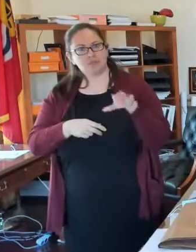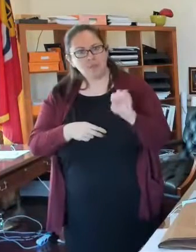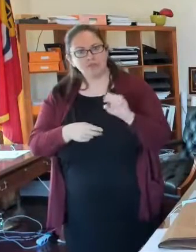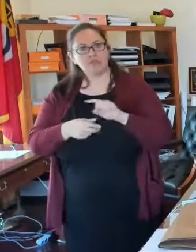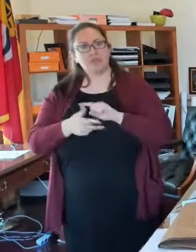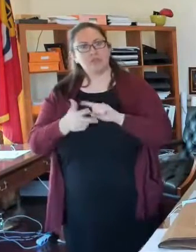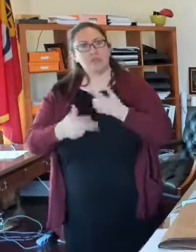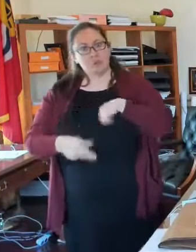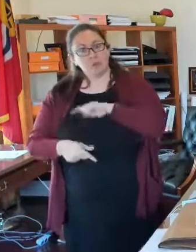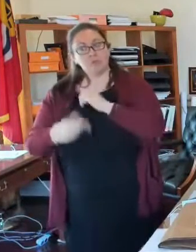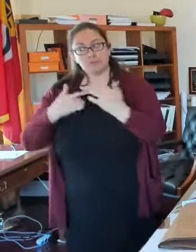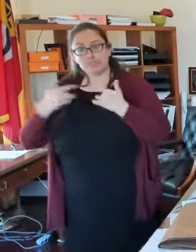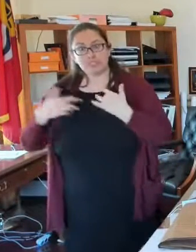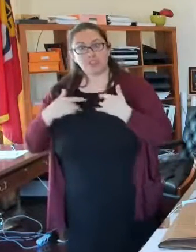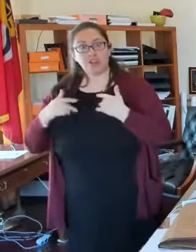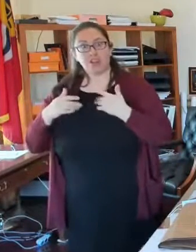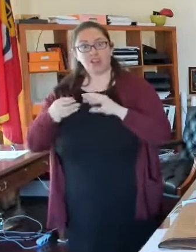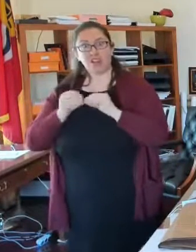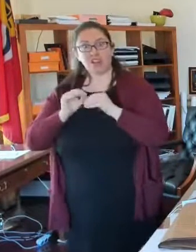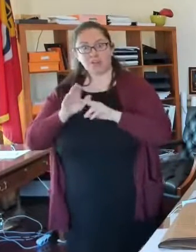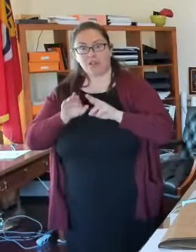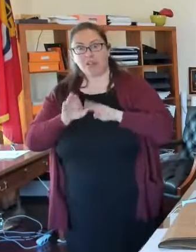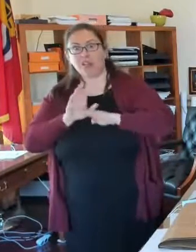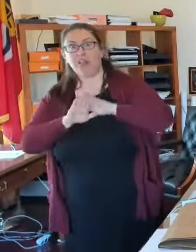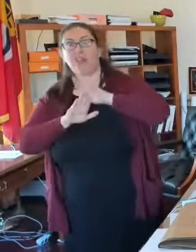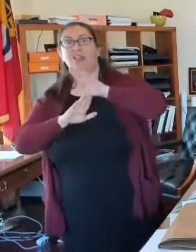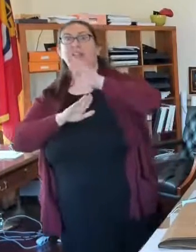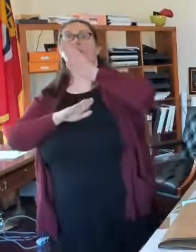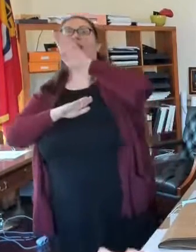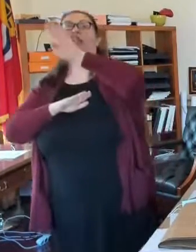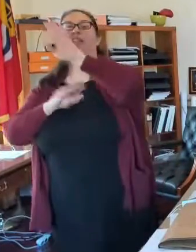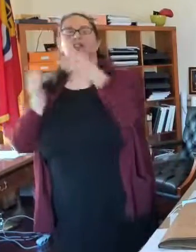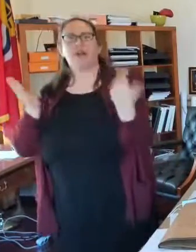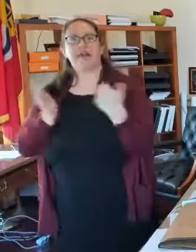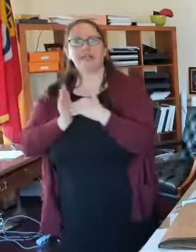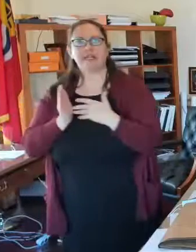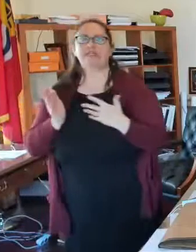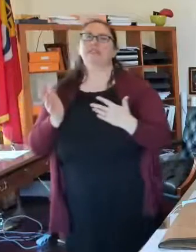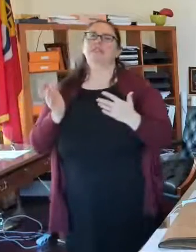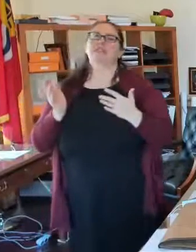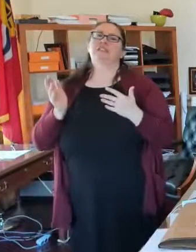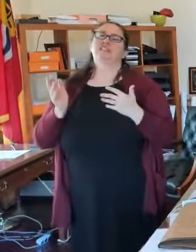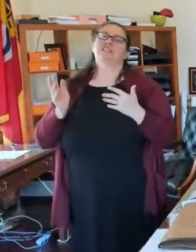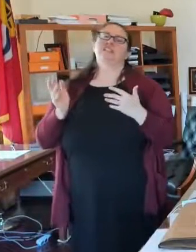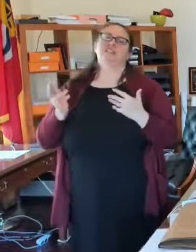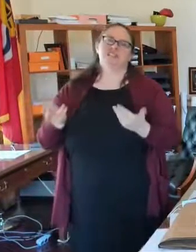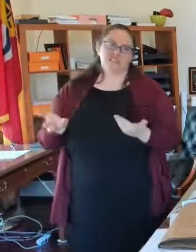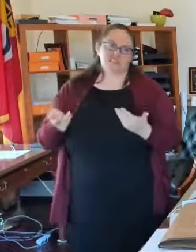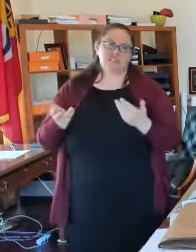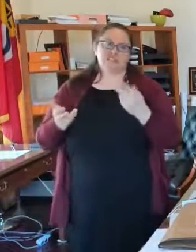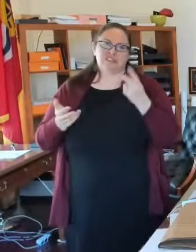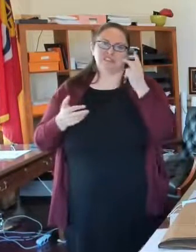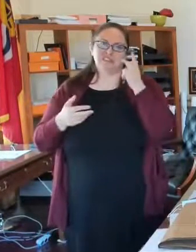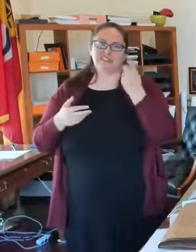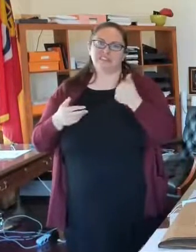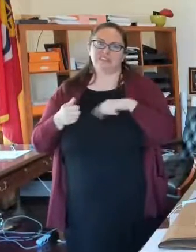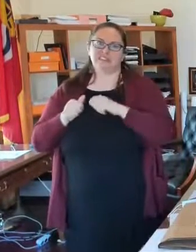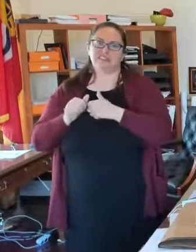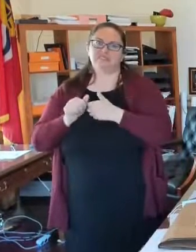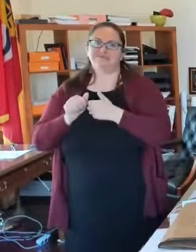that we'll backslide over these holidays, and that then we'll see a big uptick in the number of cases.